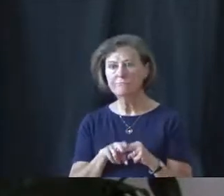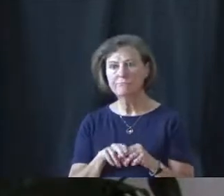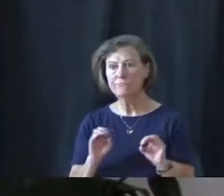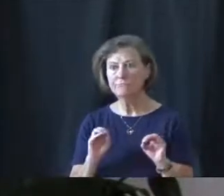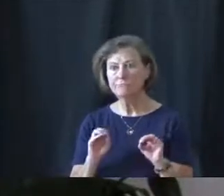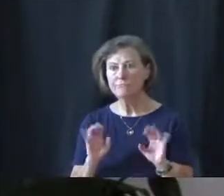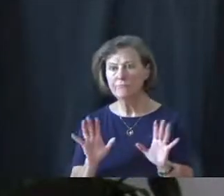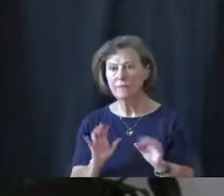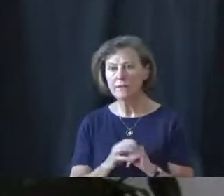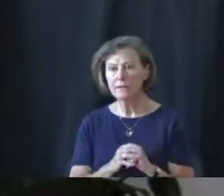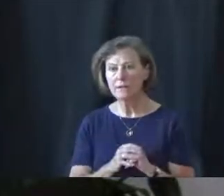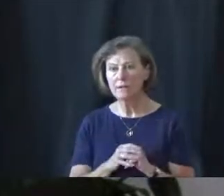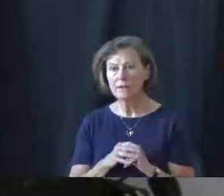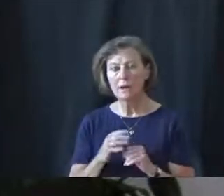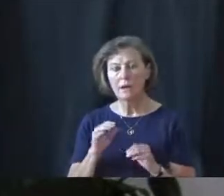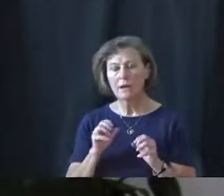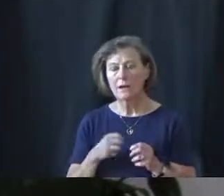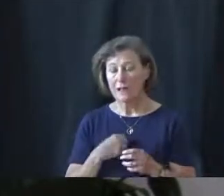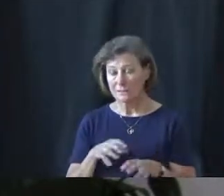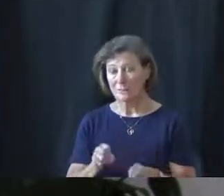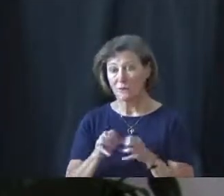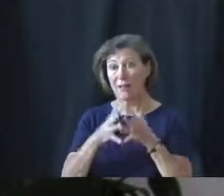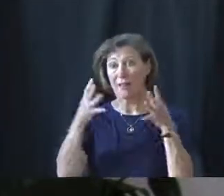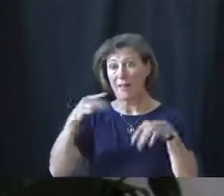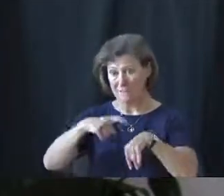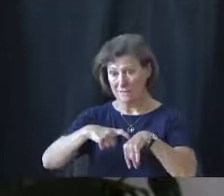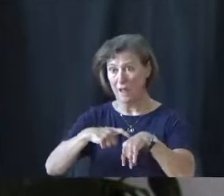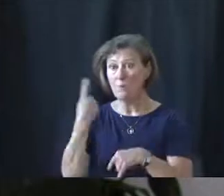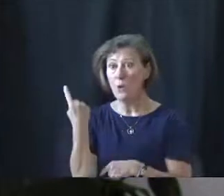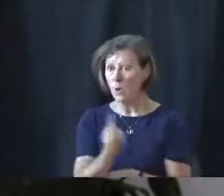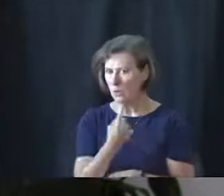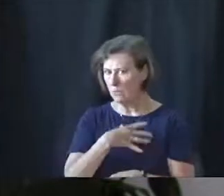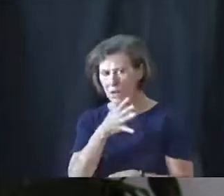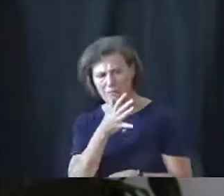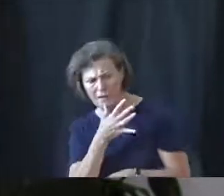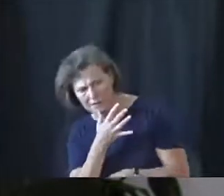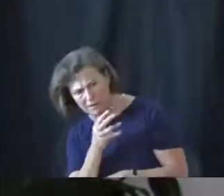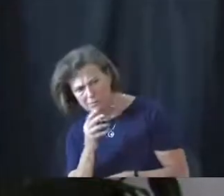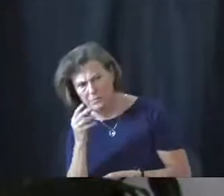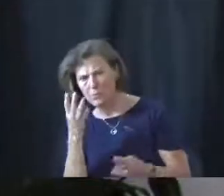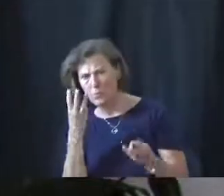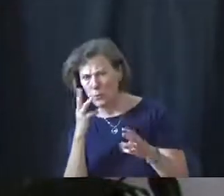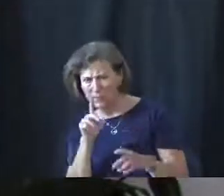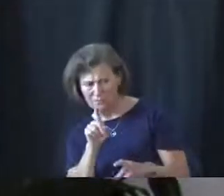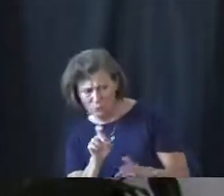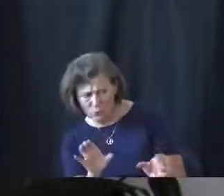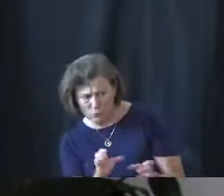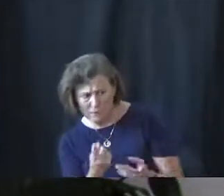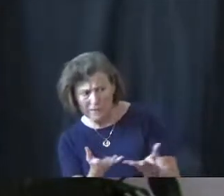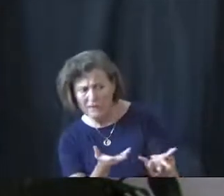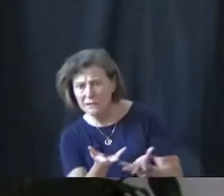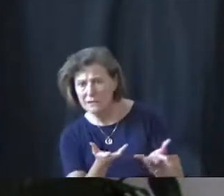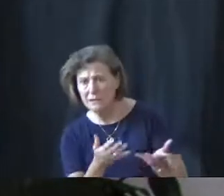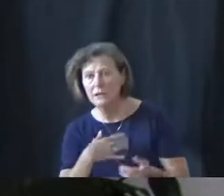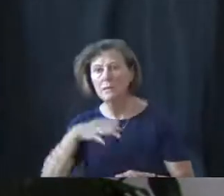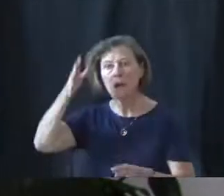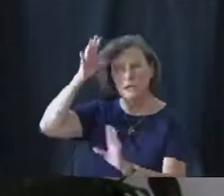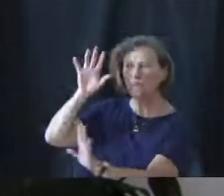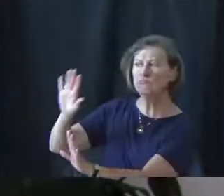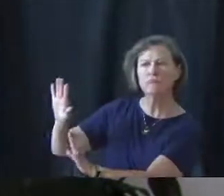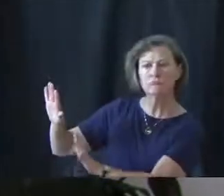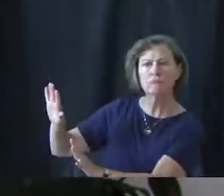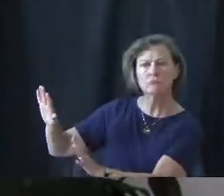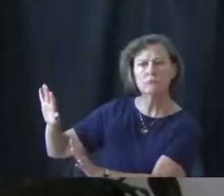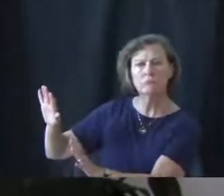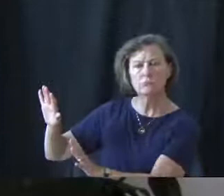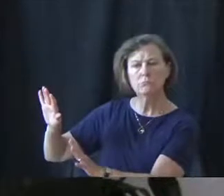I spent so much time alone that my mom actually got a little worried and wondered if something should be done, but my dad reassured her that